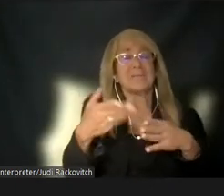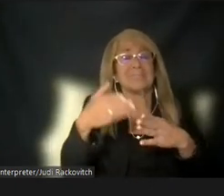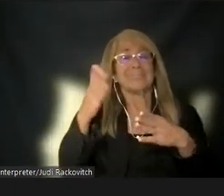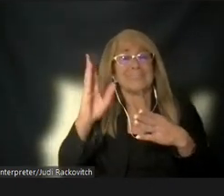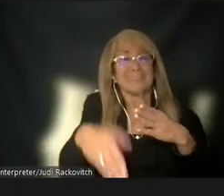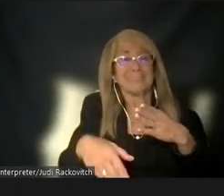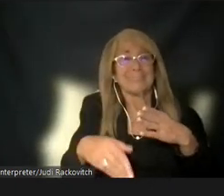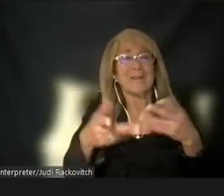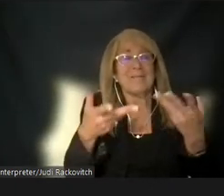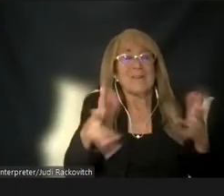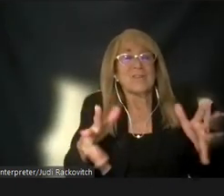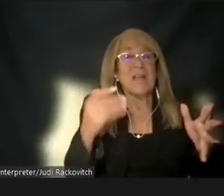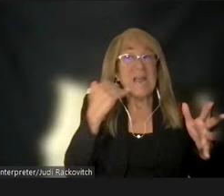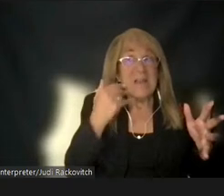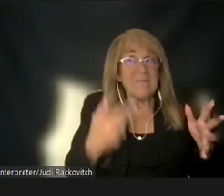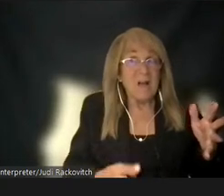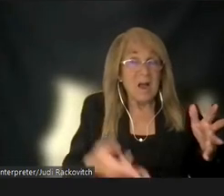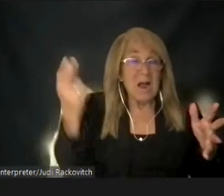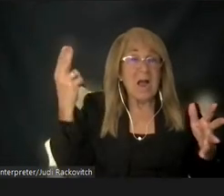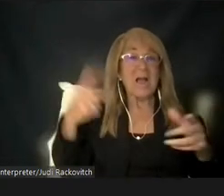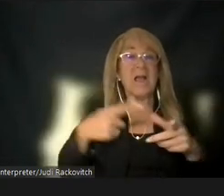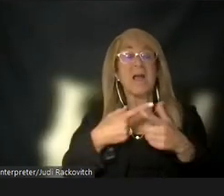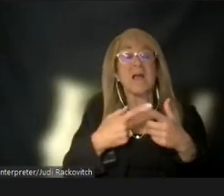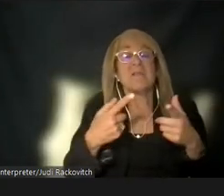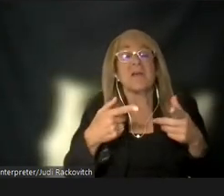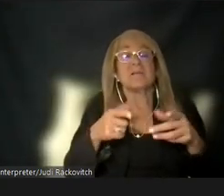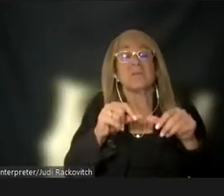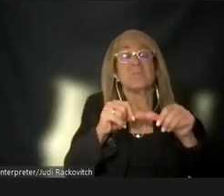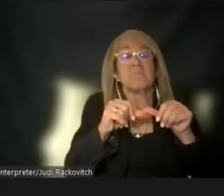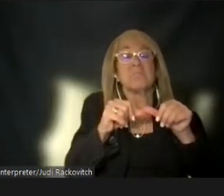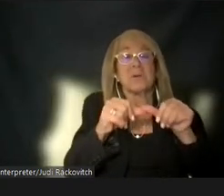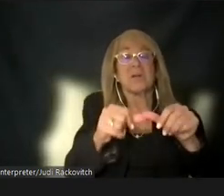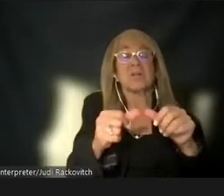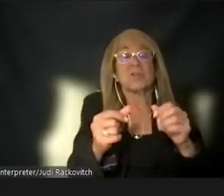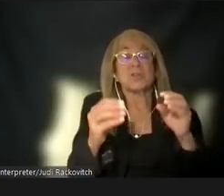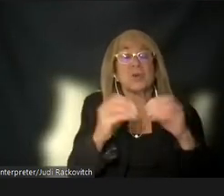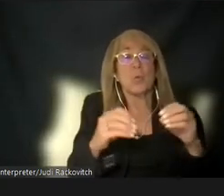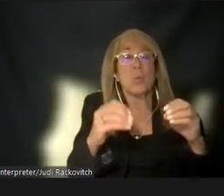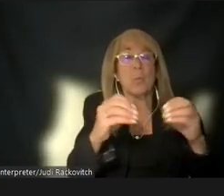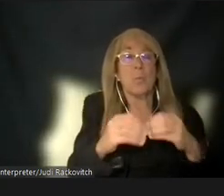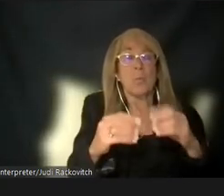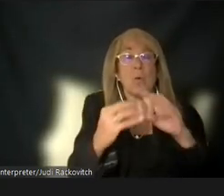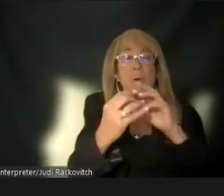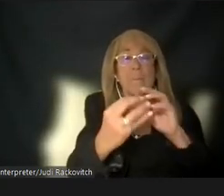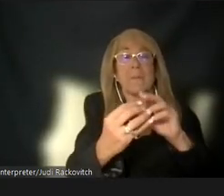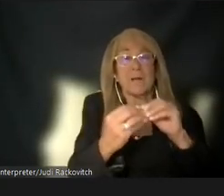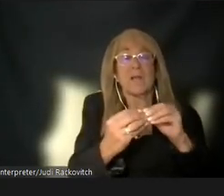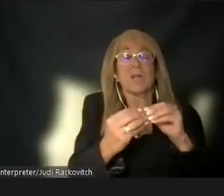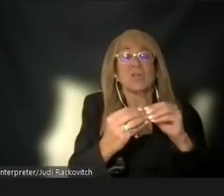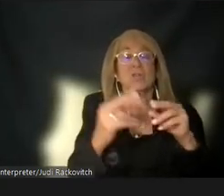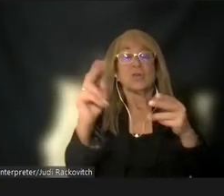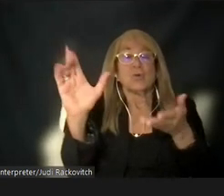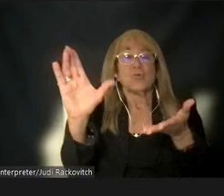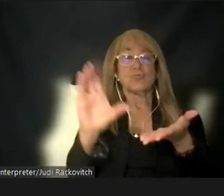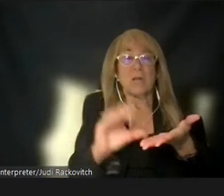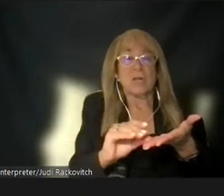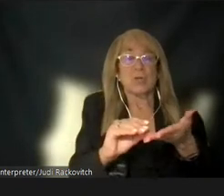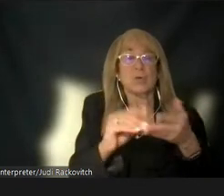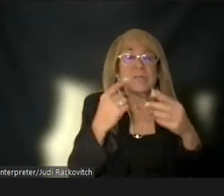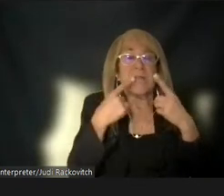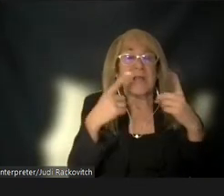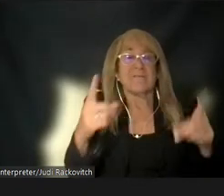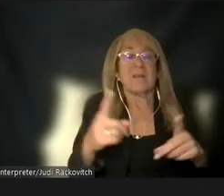adverse effects, we evaluate further mitigations or alternatives to avoid or reduce those effects. The Federal Highway